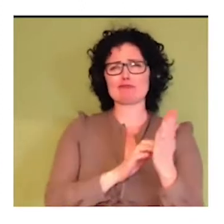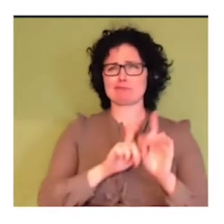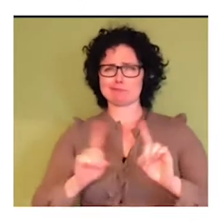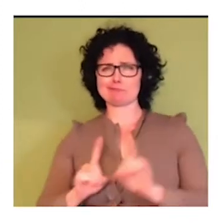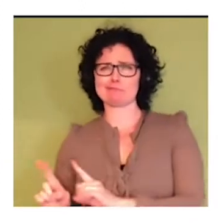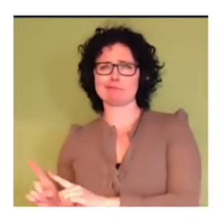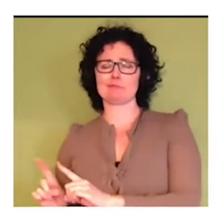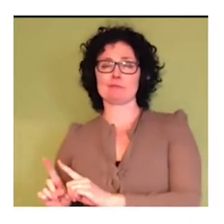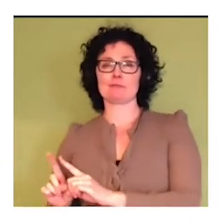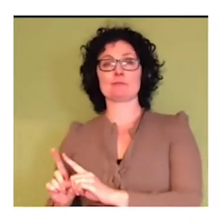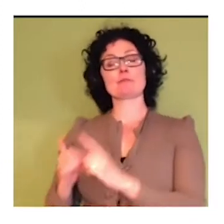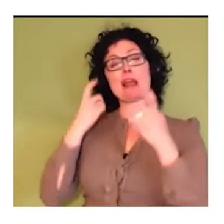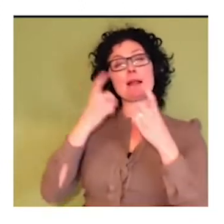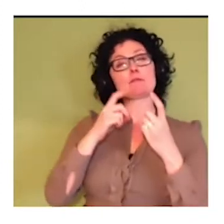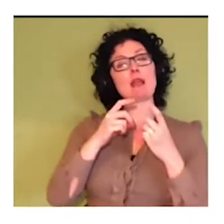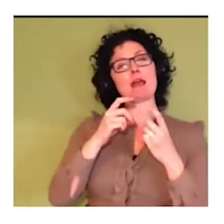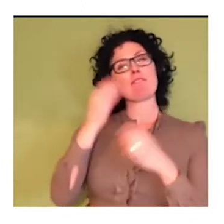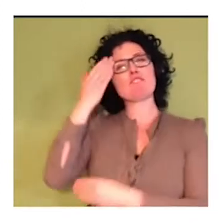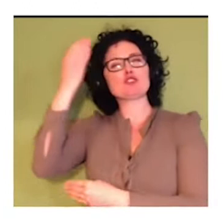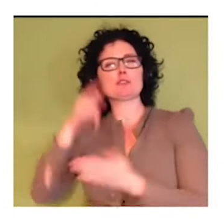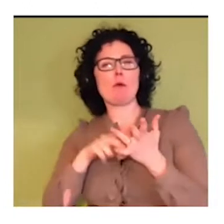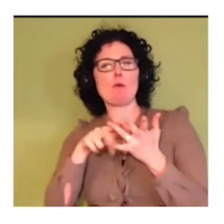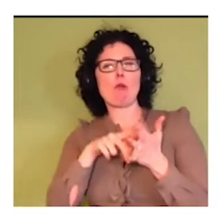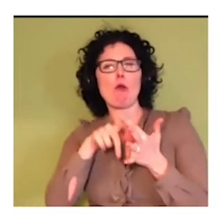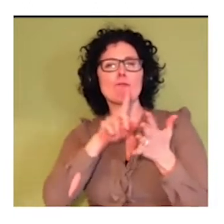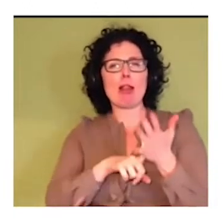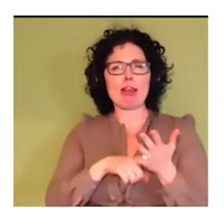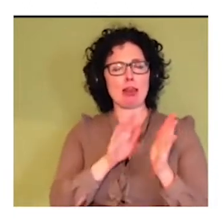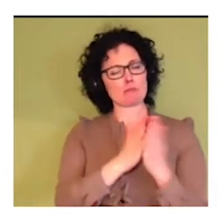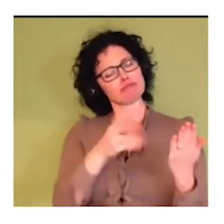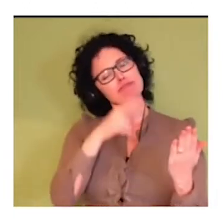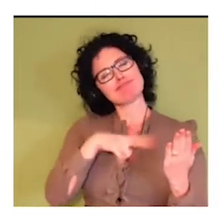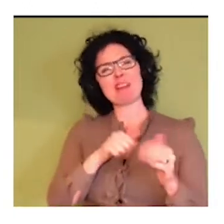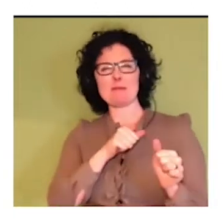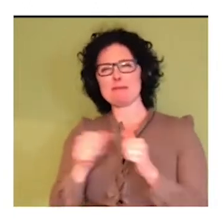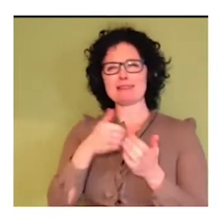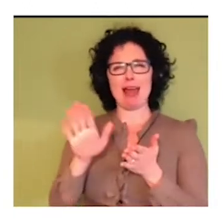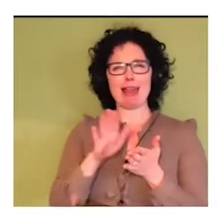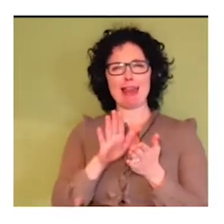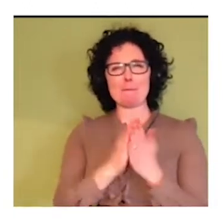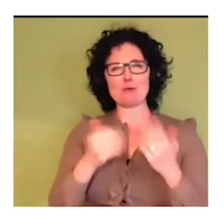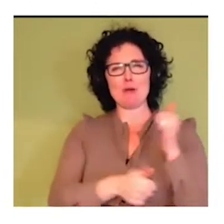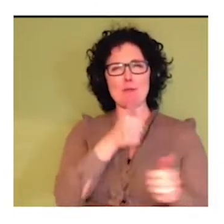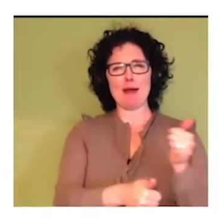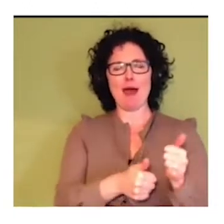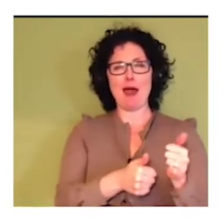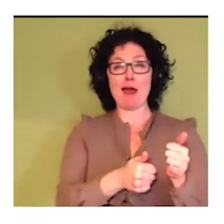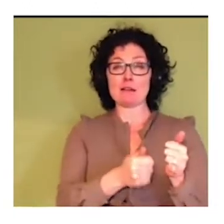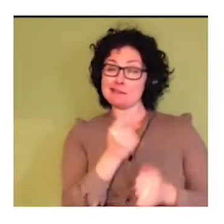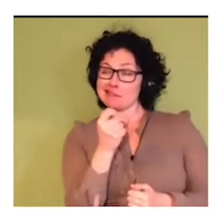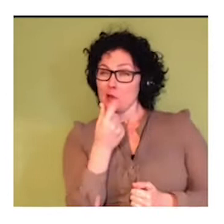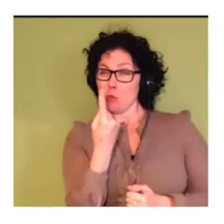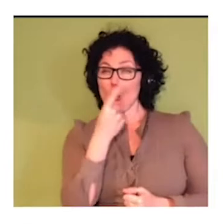consumer ebooks, so novels, the bestseller list, and so on, nearly 100% of these consumer ebooks are made as